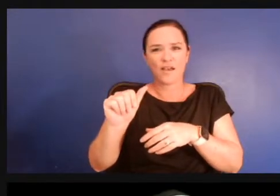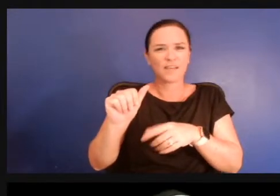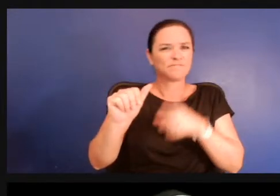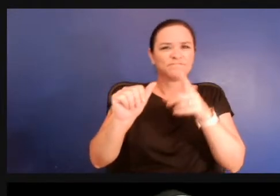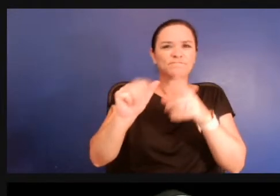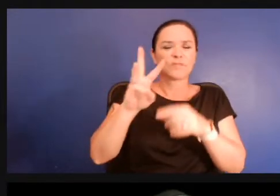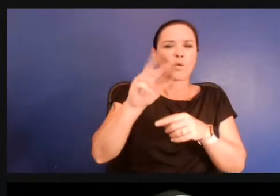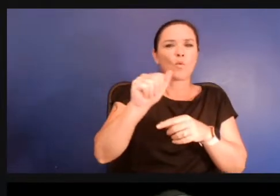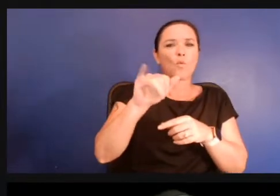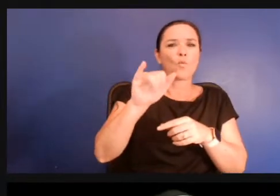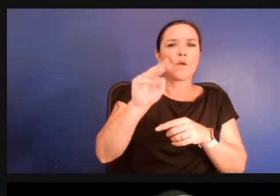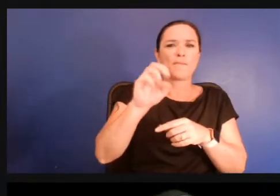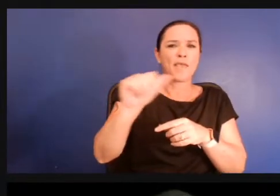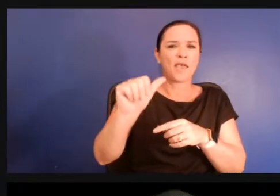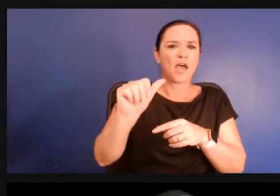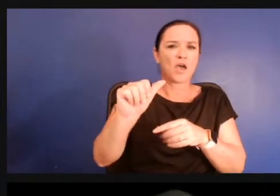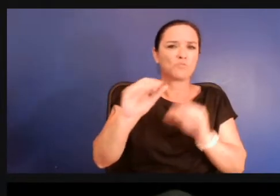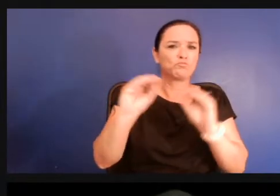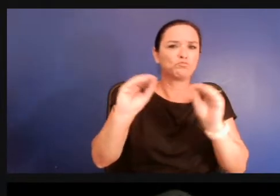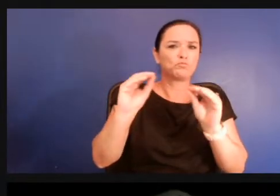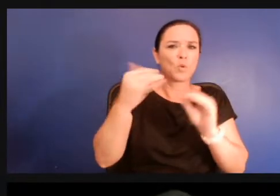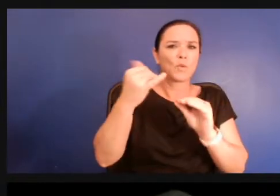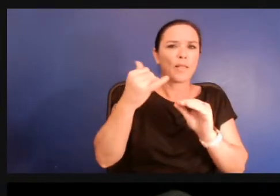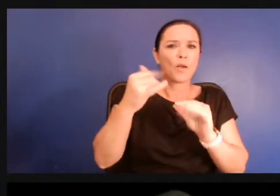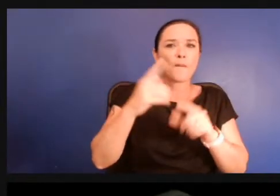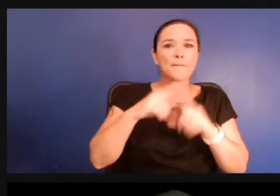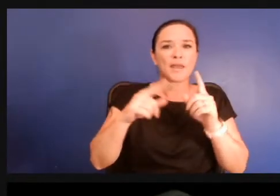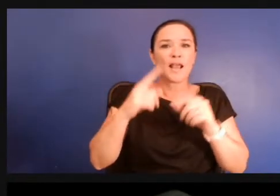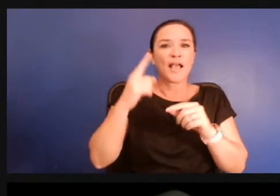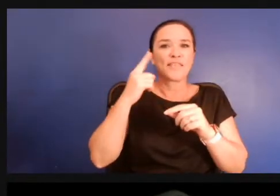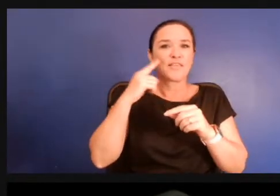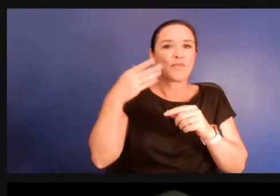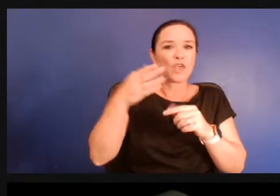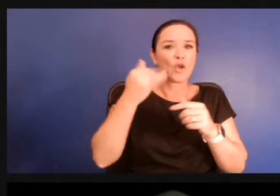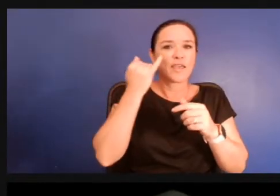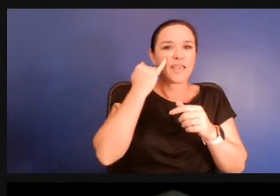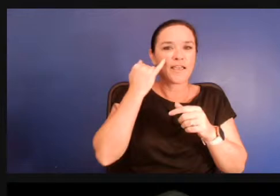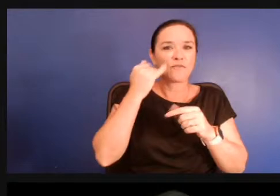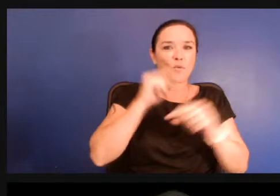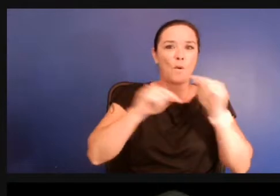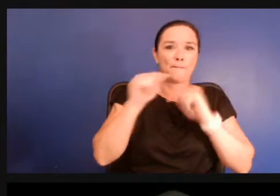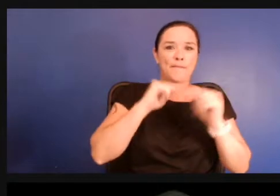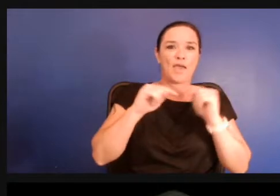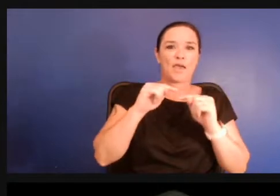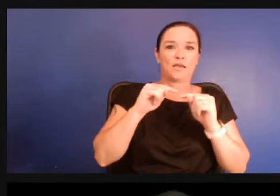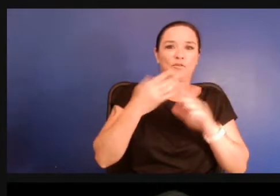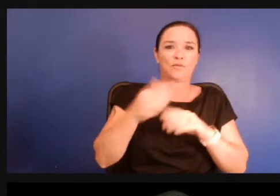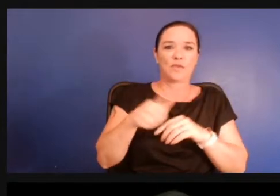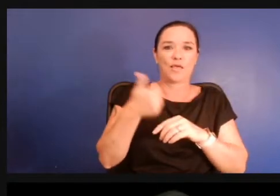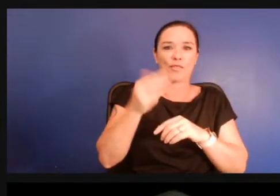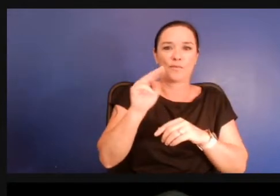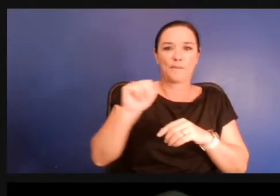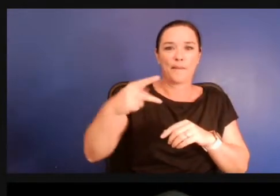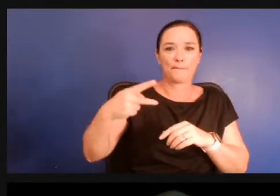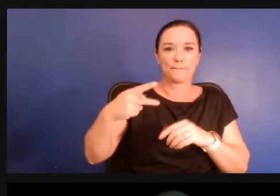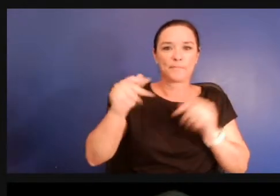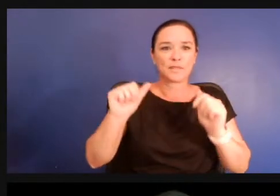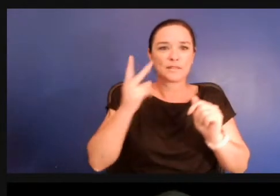Waimea, Waikoloa area, but I think they are there if we look at the previous map, if I go back on this.